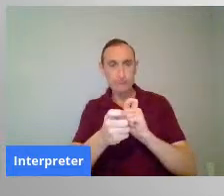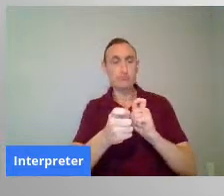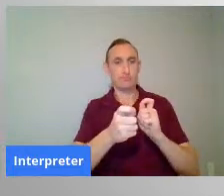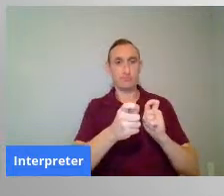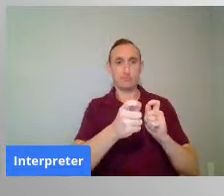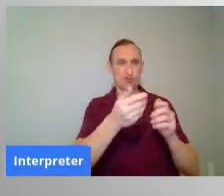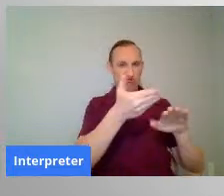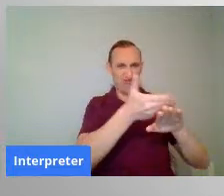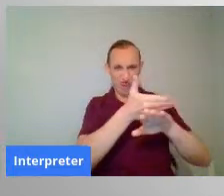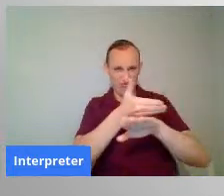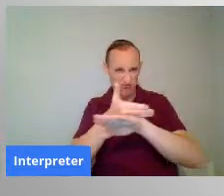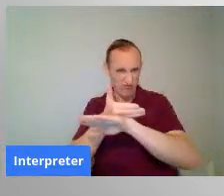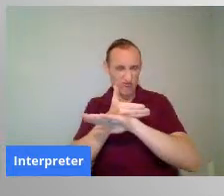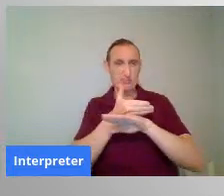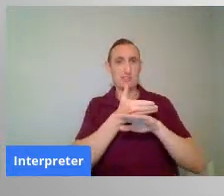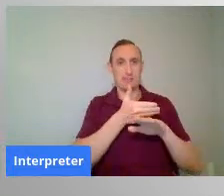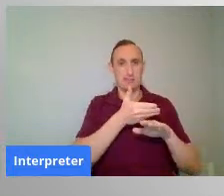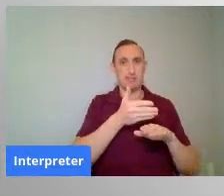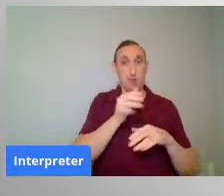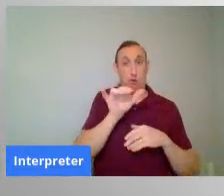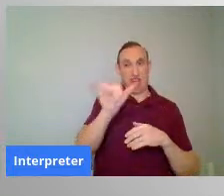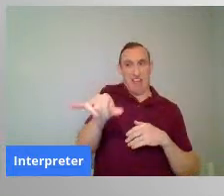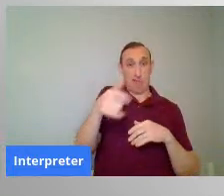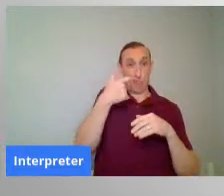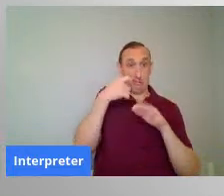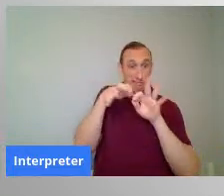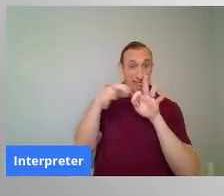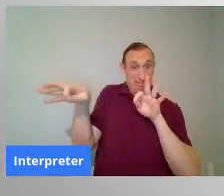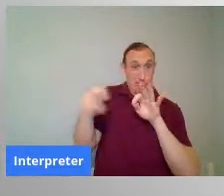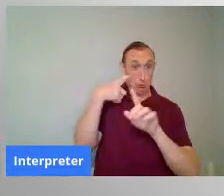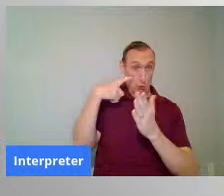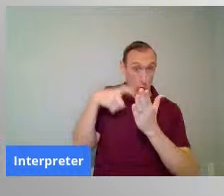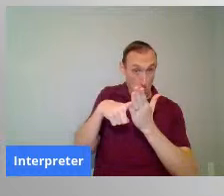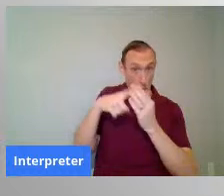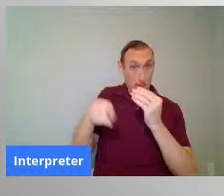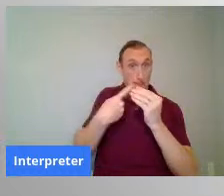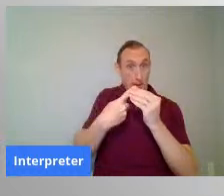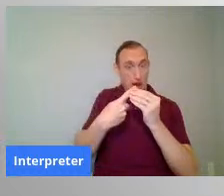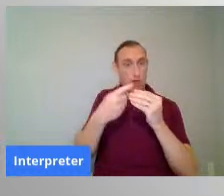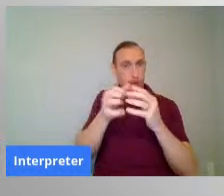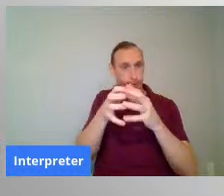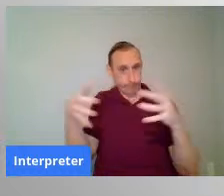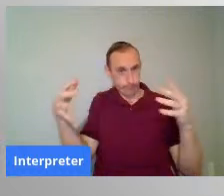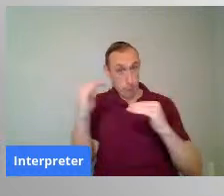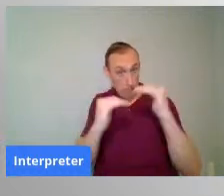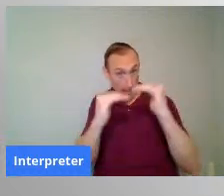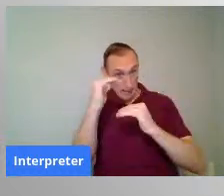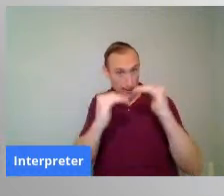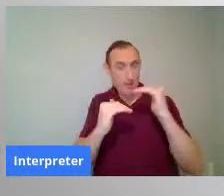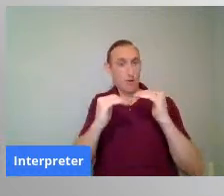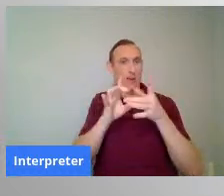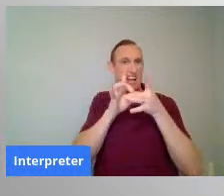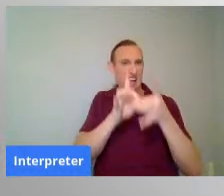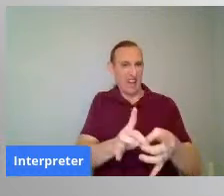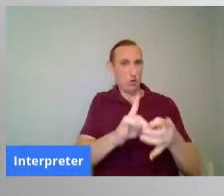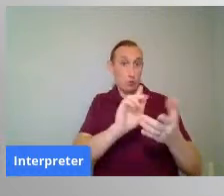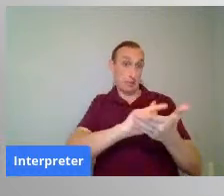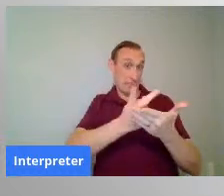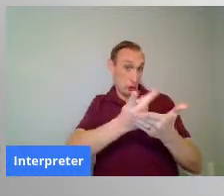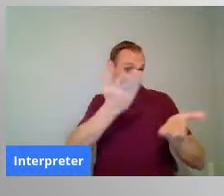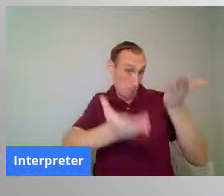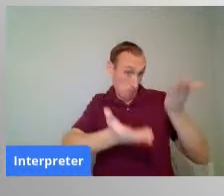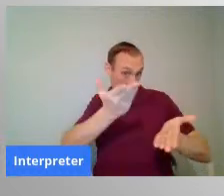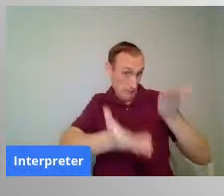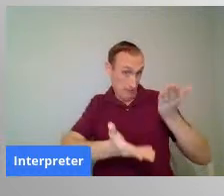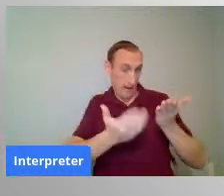the space that they knew that they had already lost and just trying to spread out a little more. Now that is just based on the